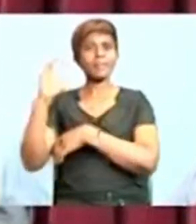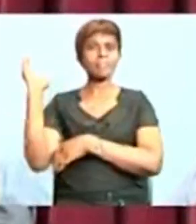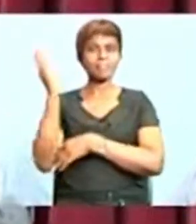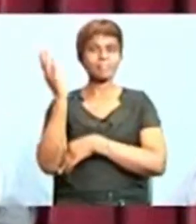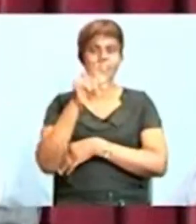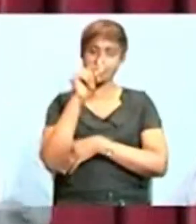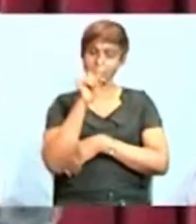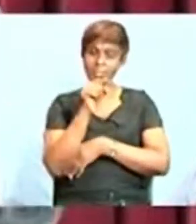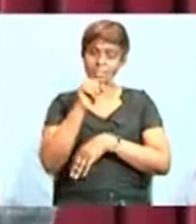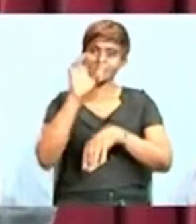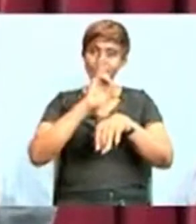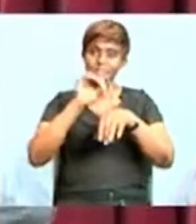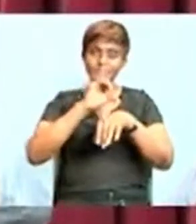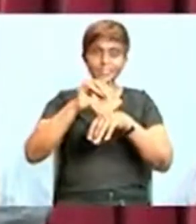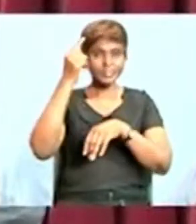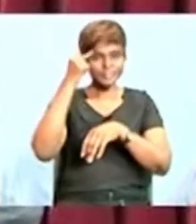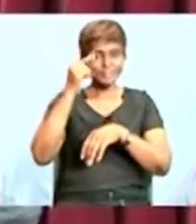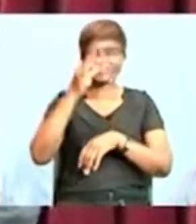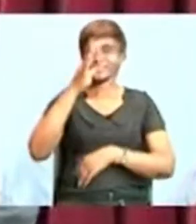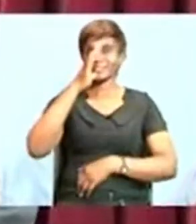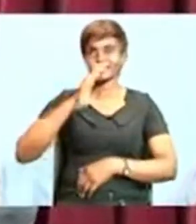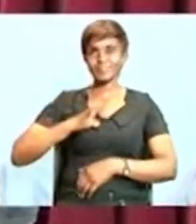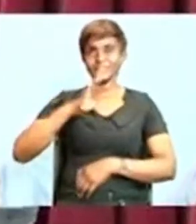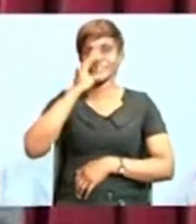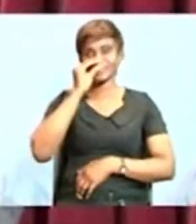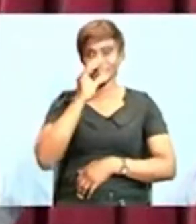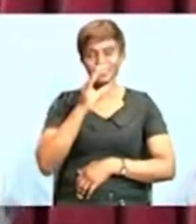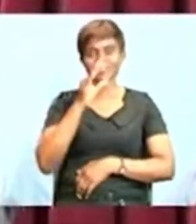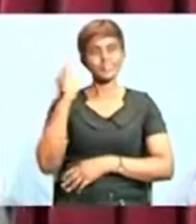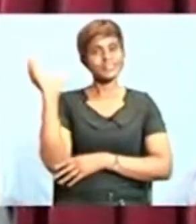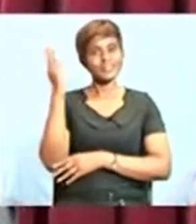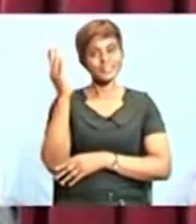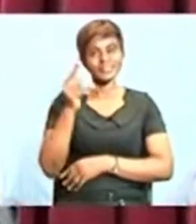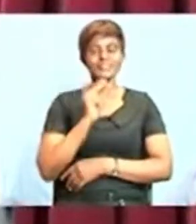this is an opportunity for Madam Speaker to address us.